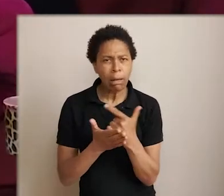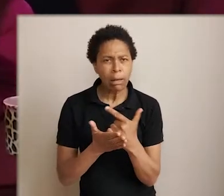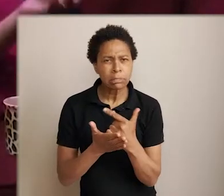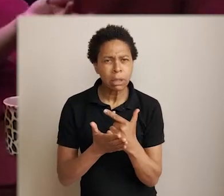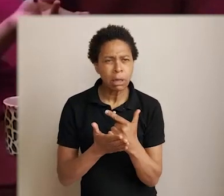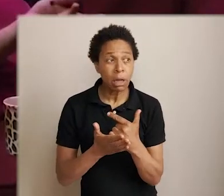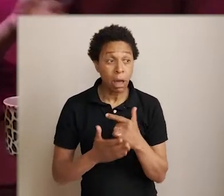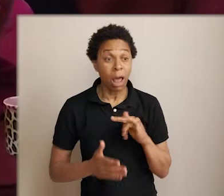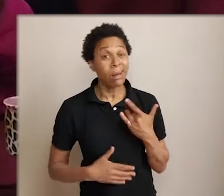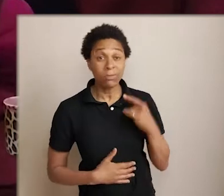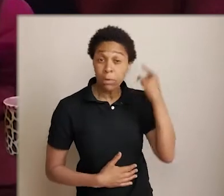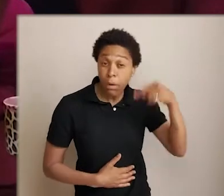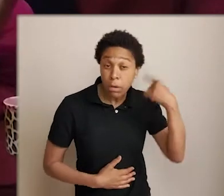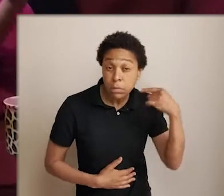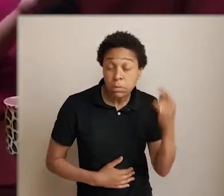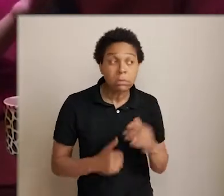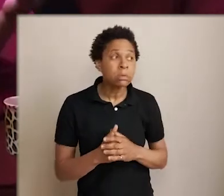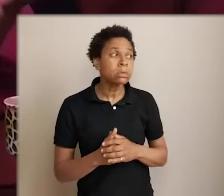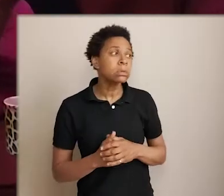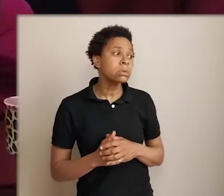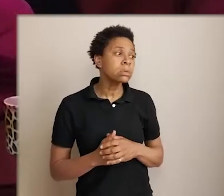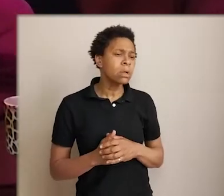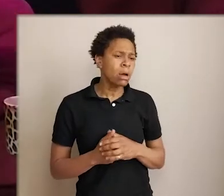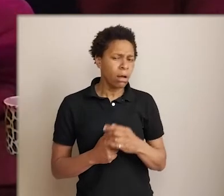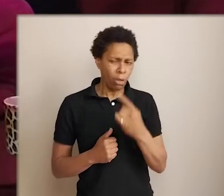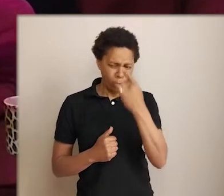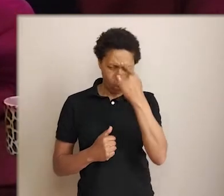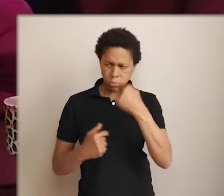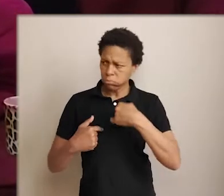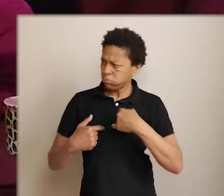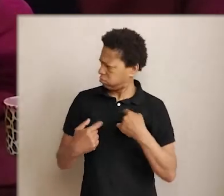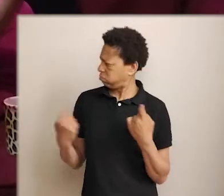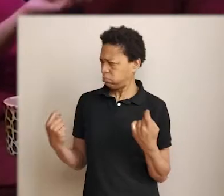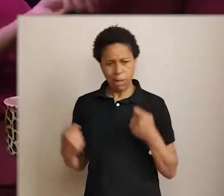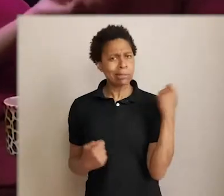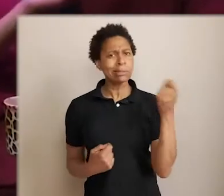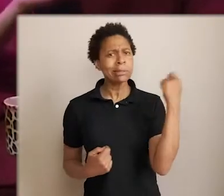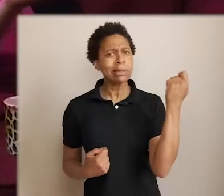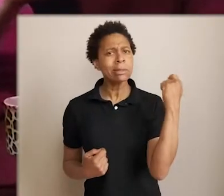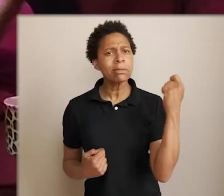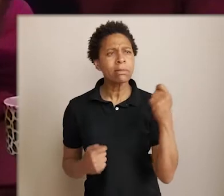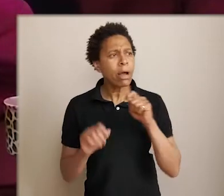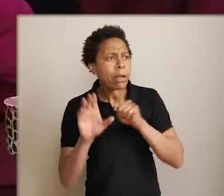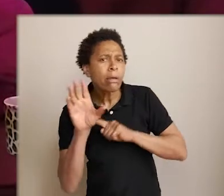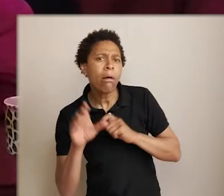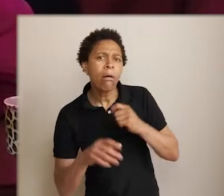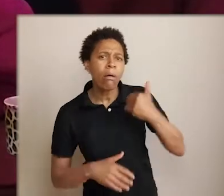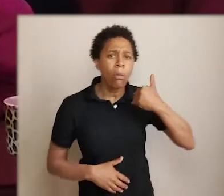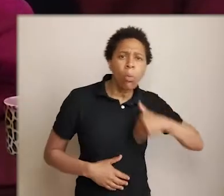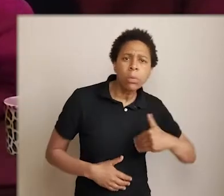I lived in London and I saw myself as quite a successful youngish